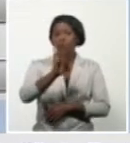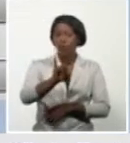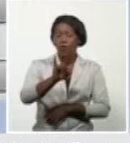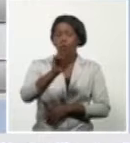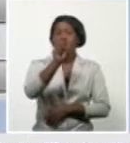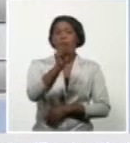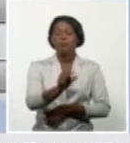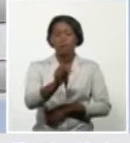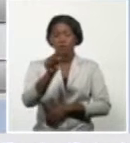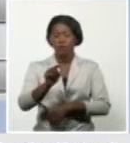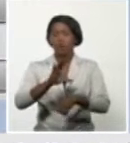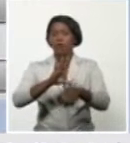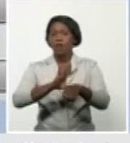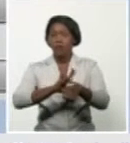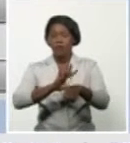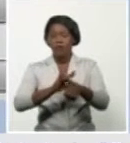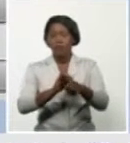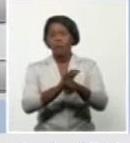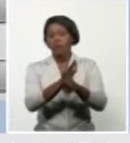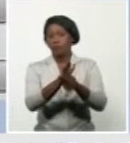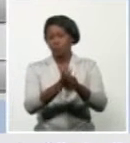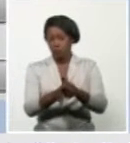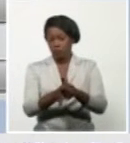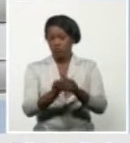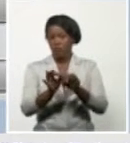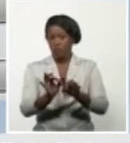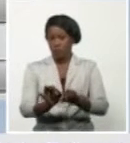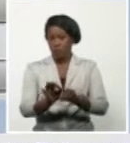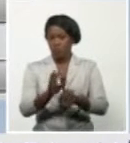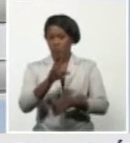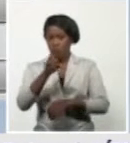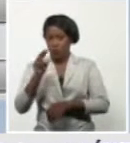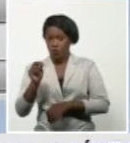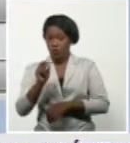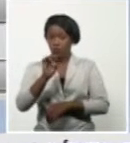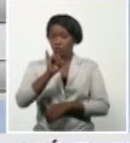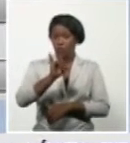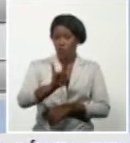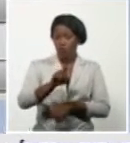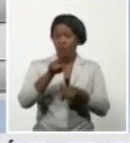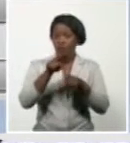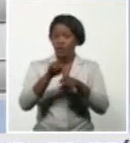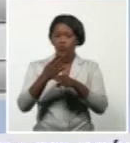1,352 samples, 9 people in our country tested positive to